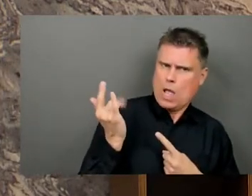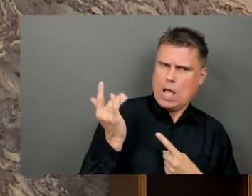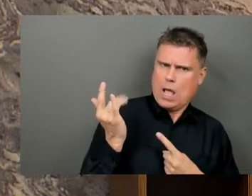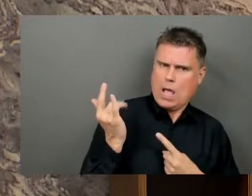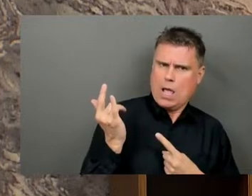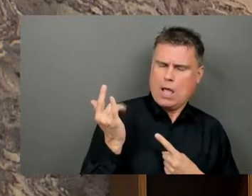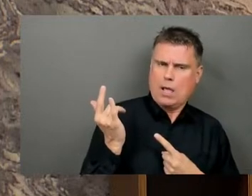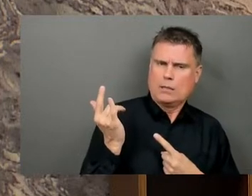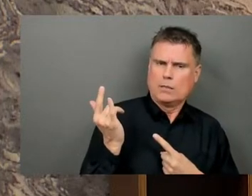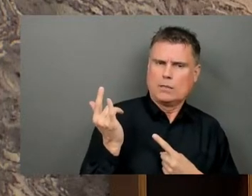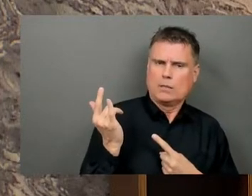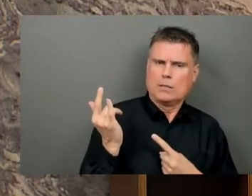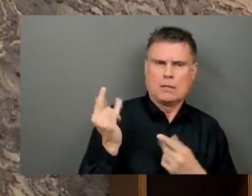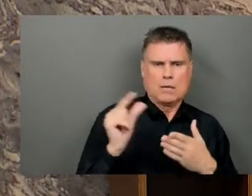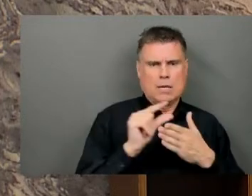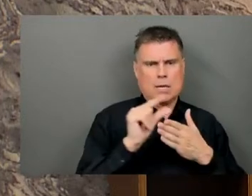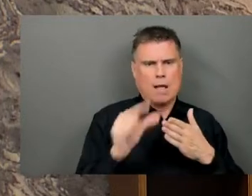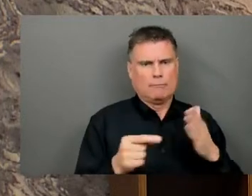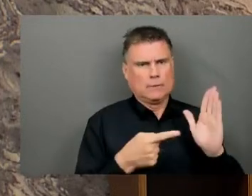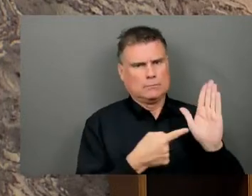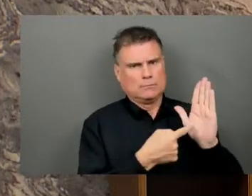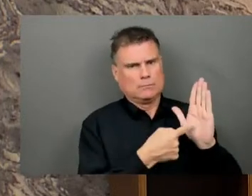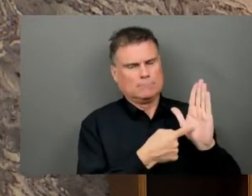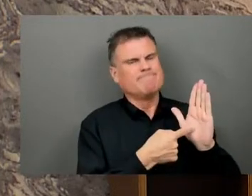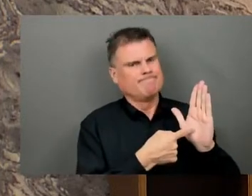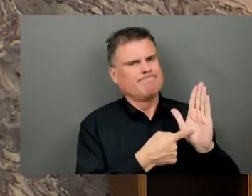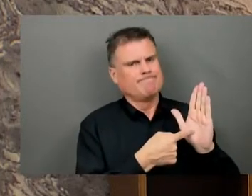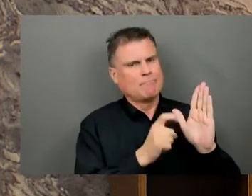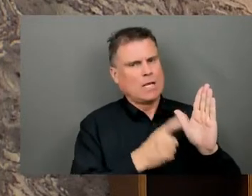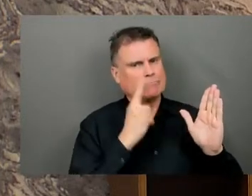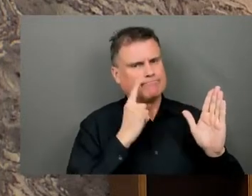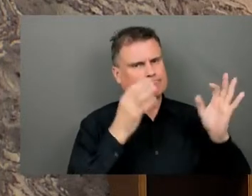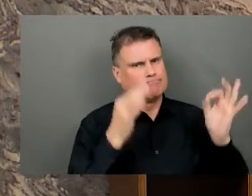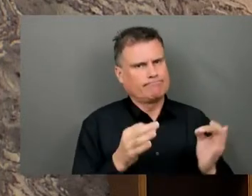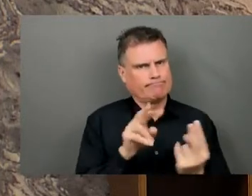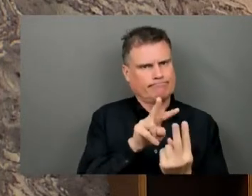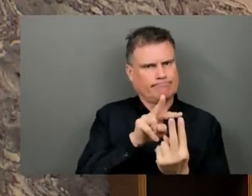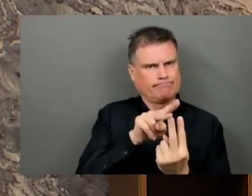they need to make here. Members, please.